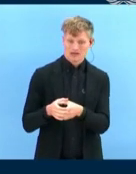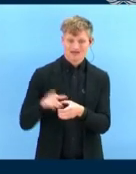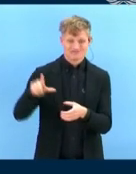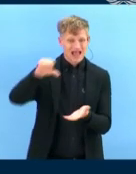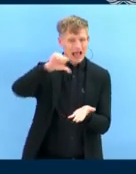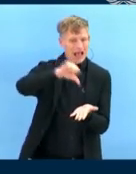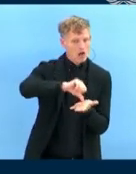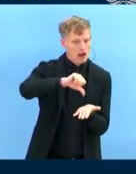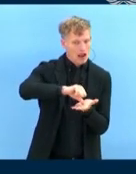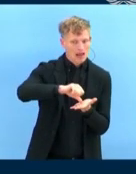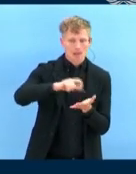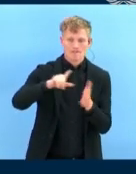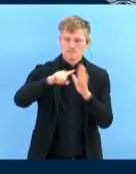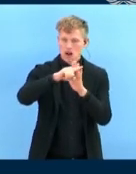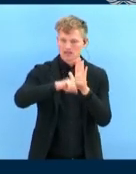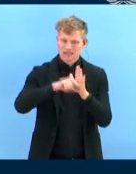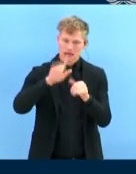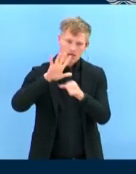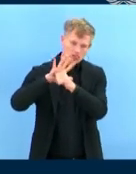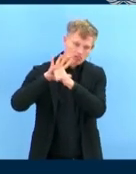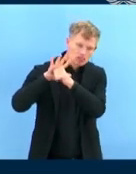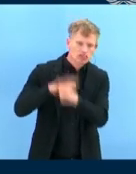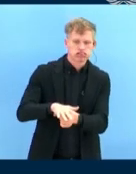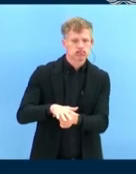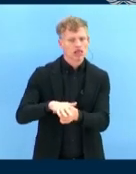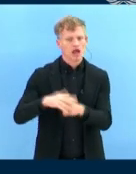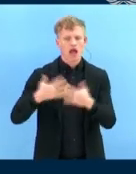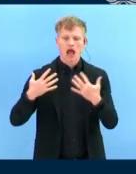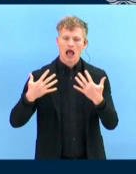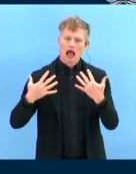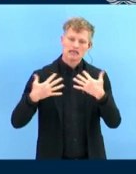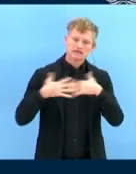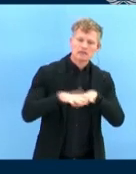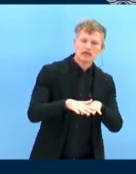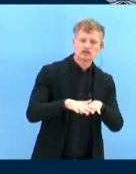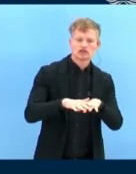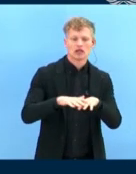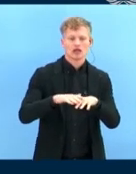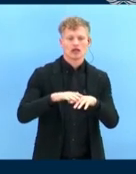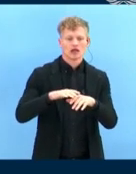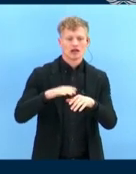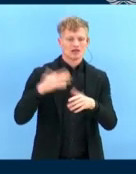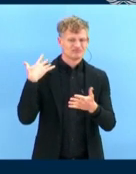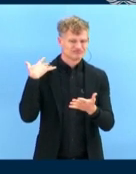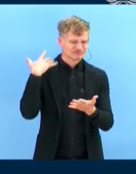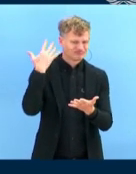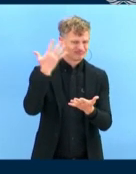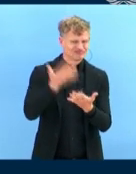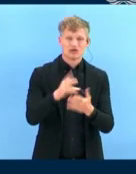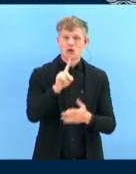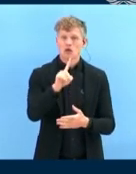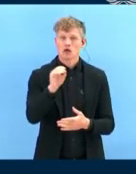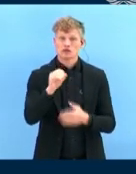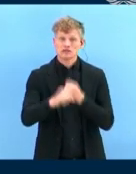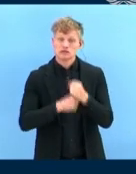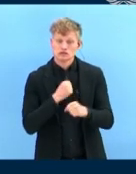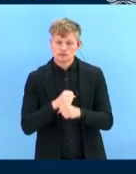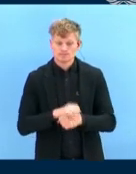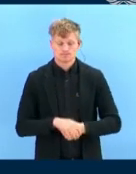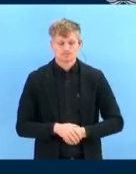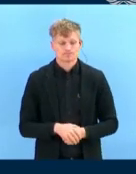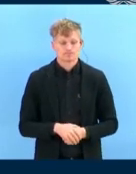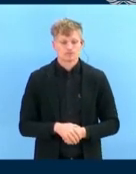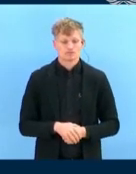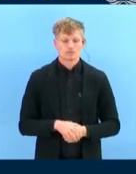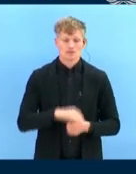of discrimination, assimilation, repression, and persecution for the past 100 years. According